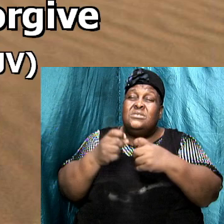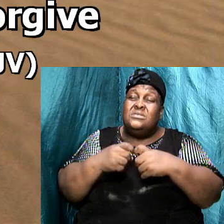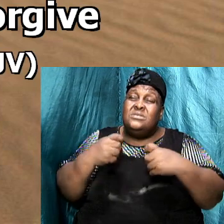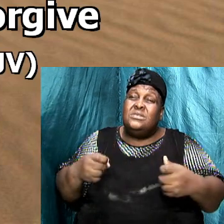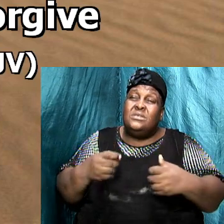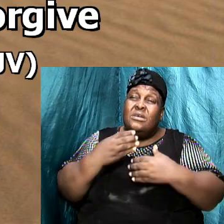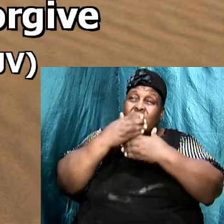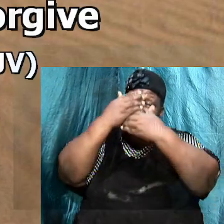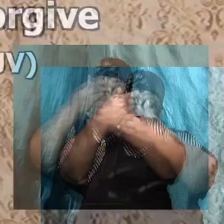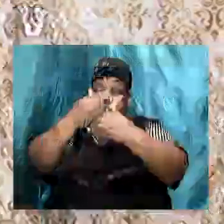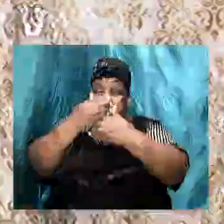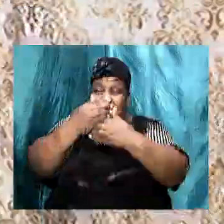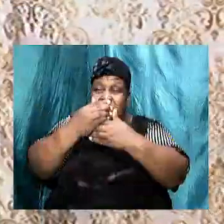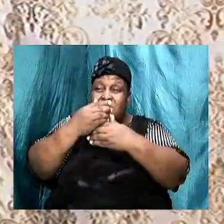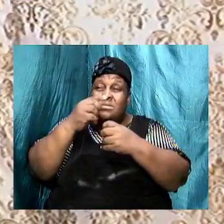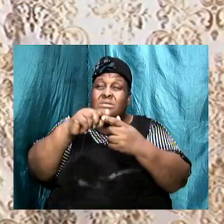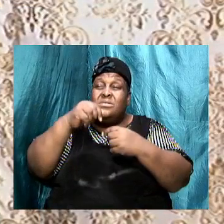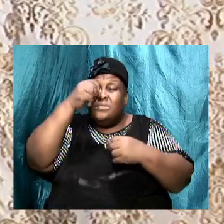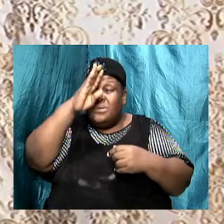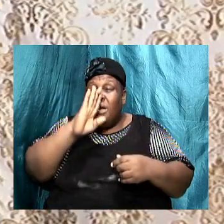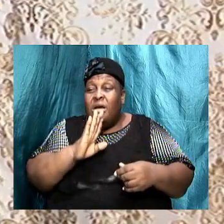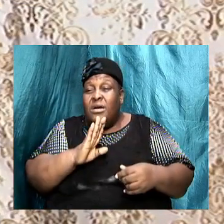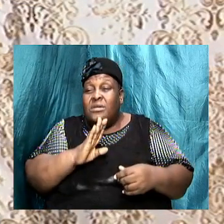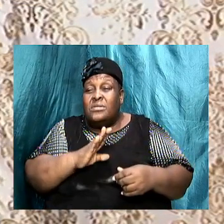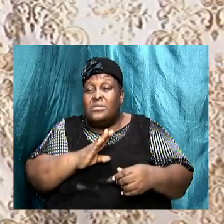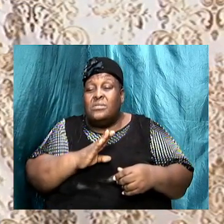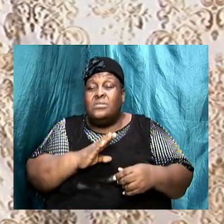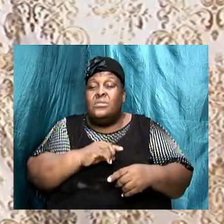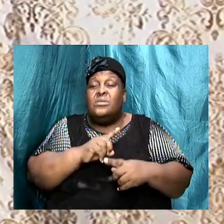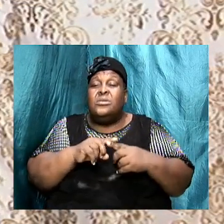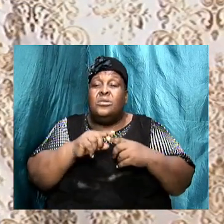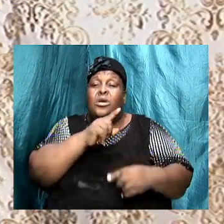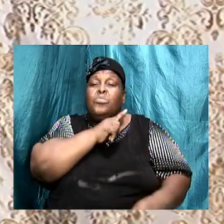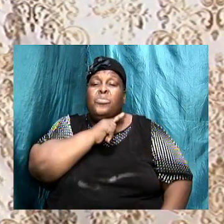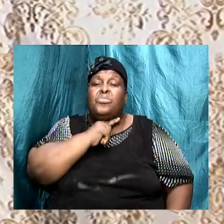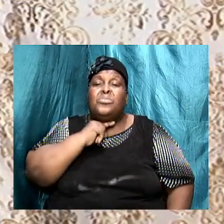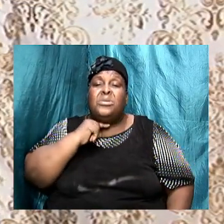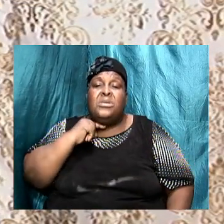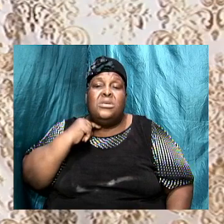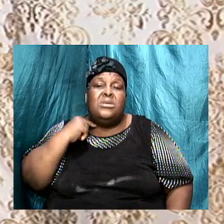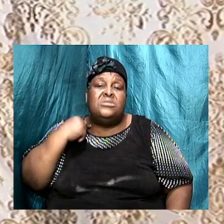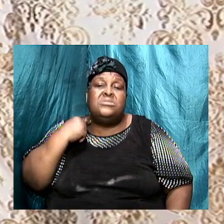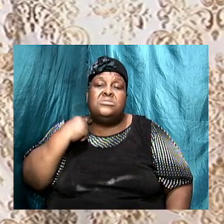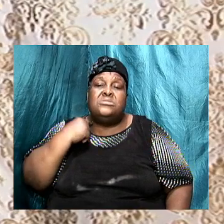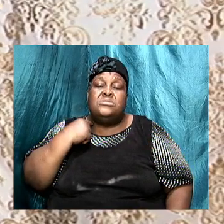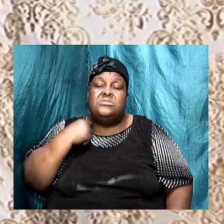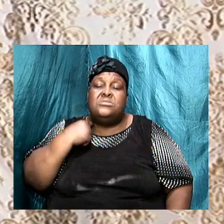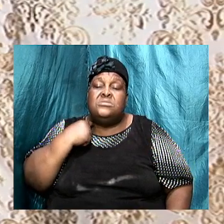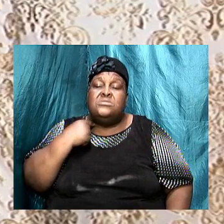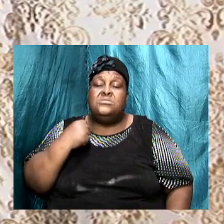a priest, you confess to a priest, somebody, a priest,